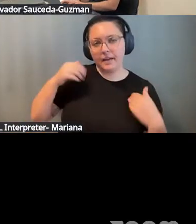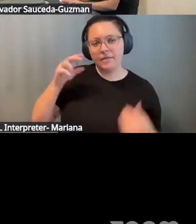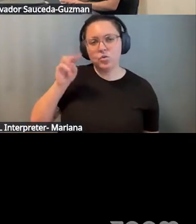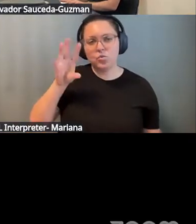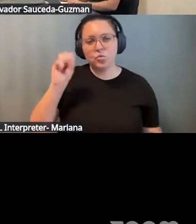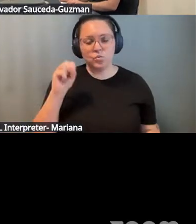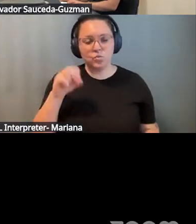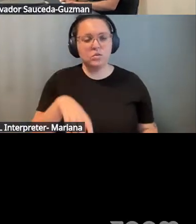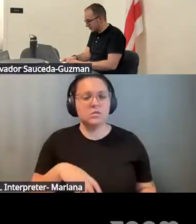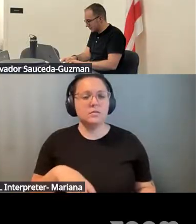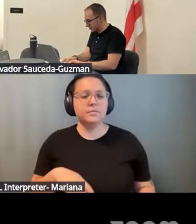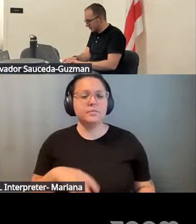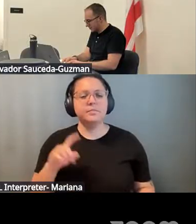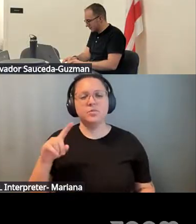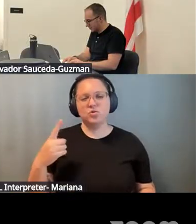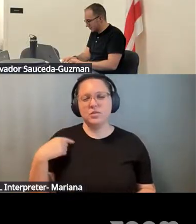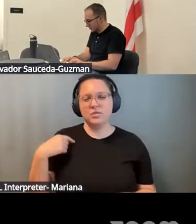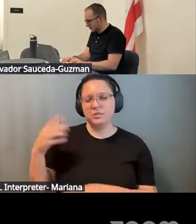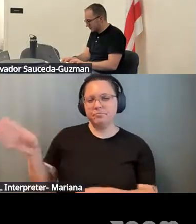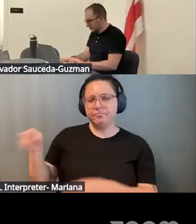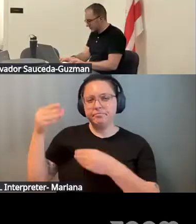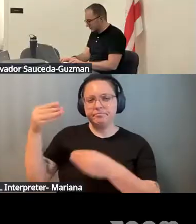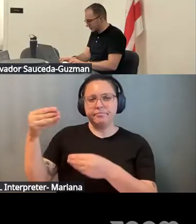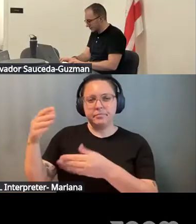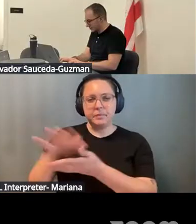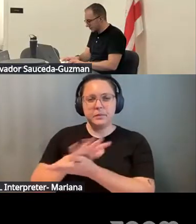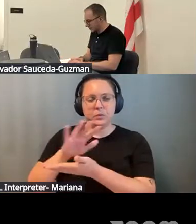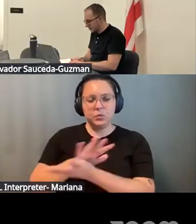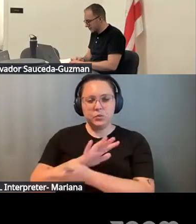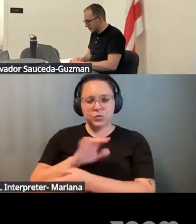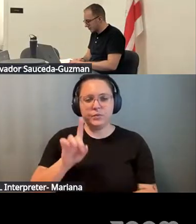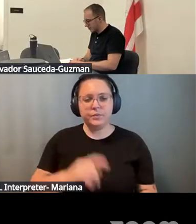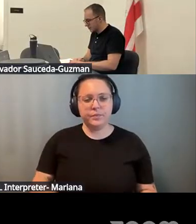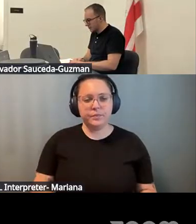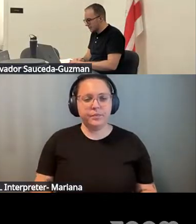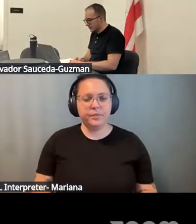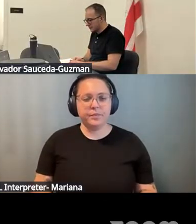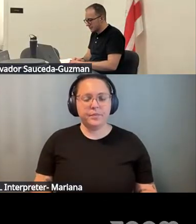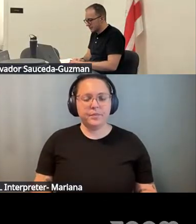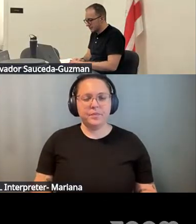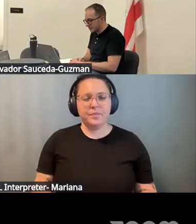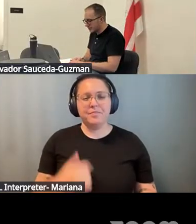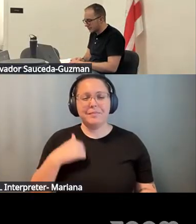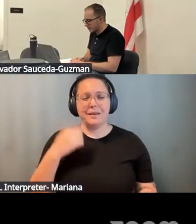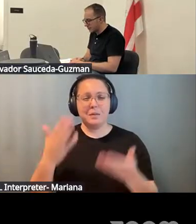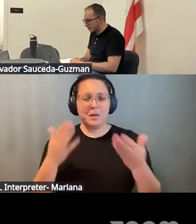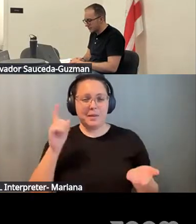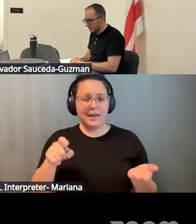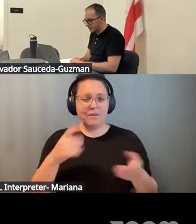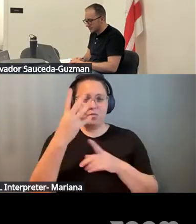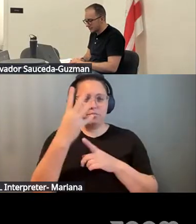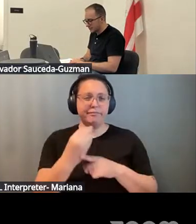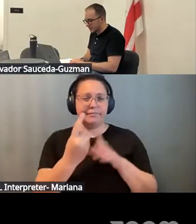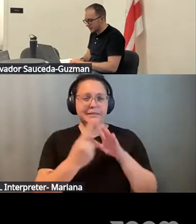Let me just get my piece of paper here. I might have to disappear